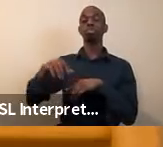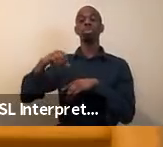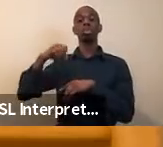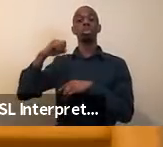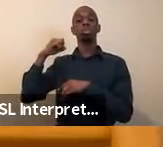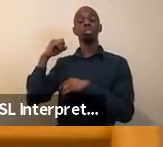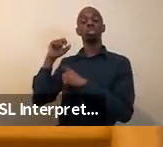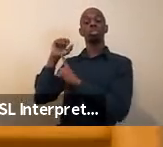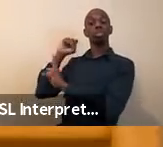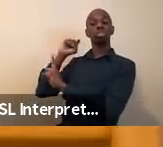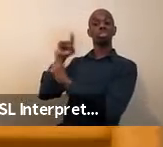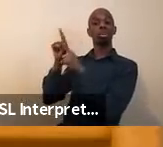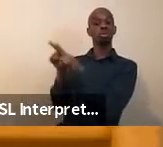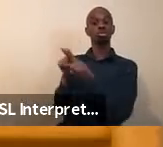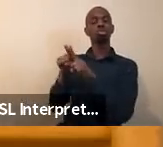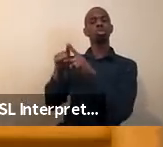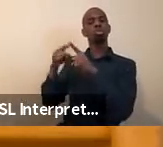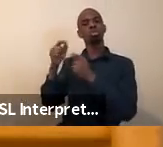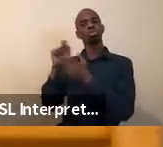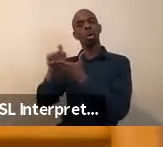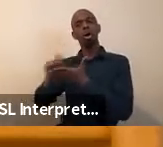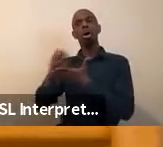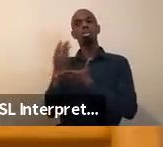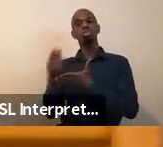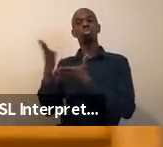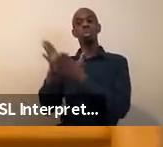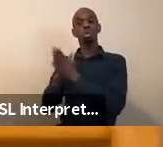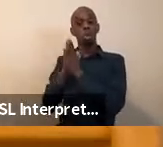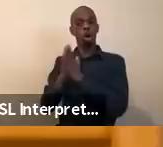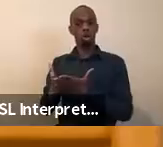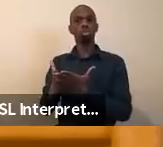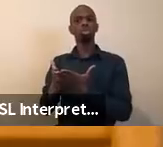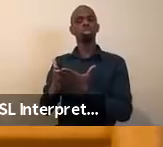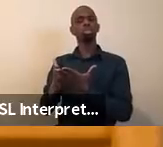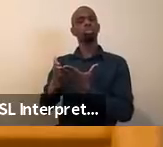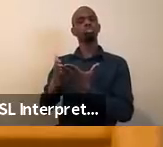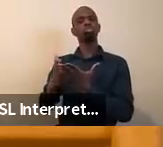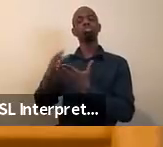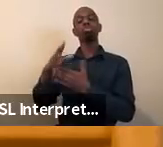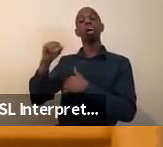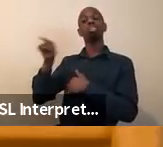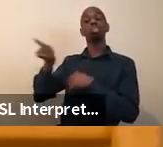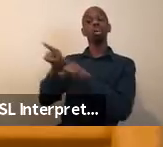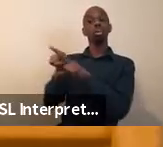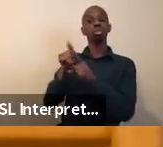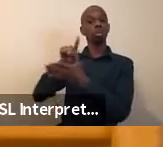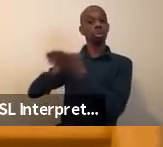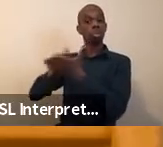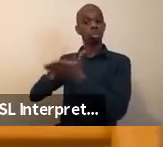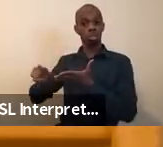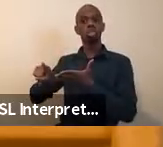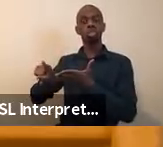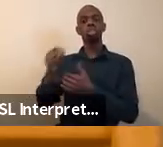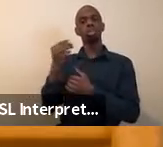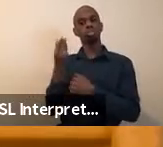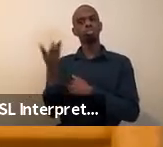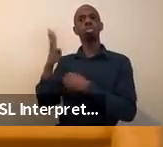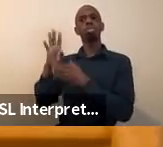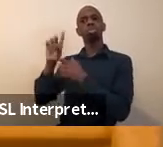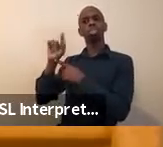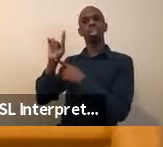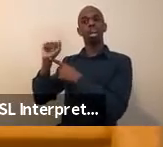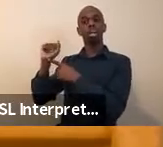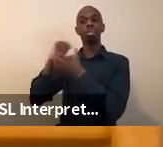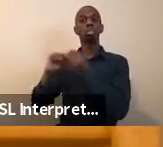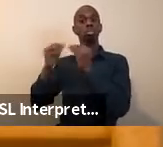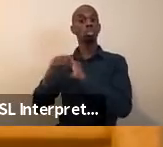of Marianne Kaba's writings and interviews published by Haymarket Books. She also researched and wrote several data stories for Colin Kaepernick's Abolition